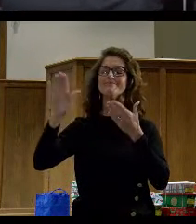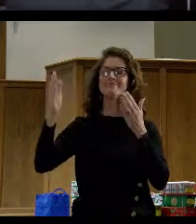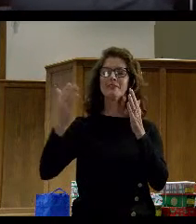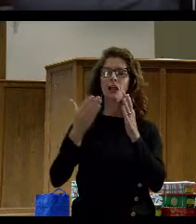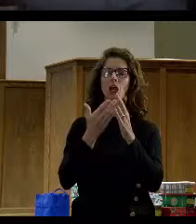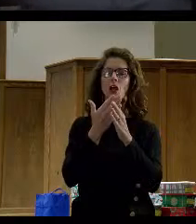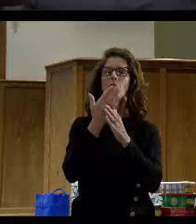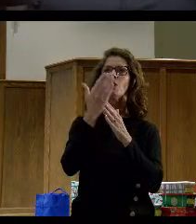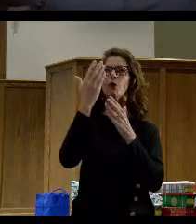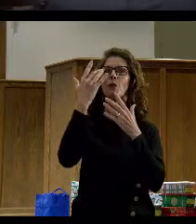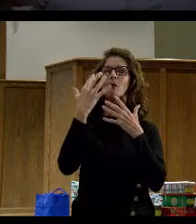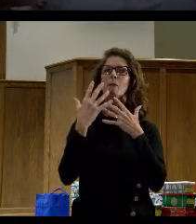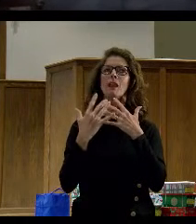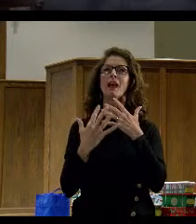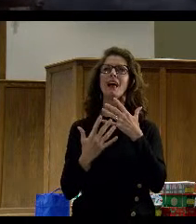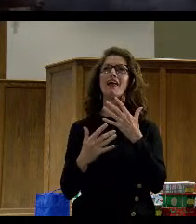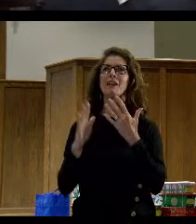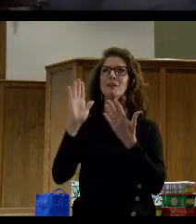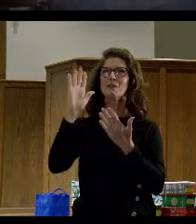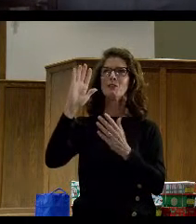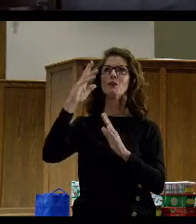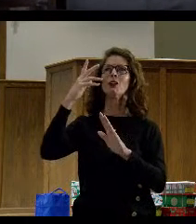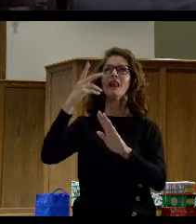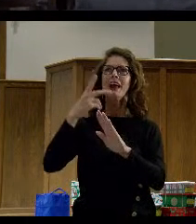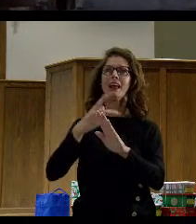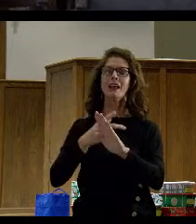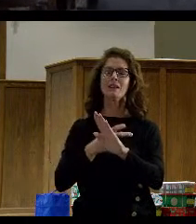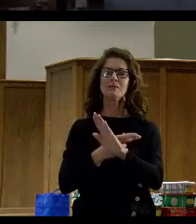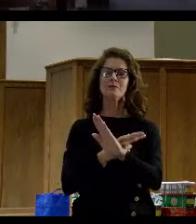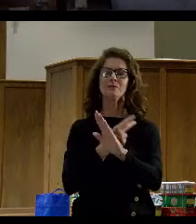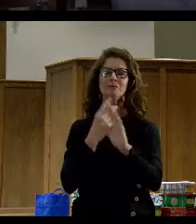the Lamb.